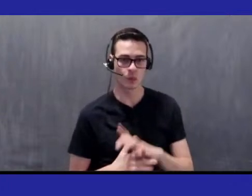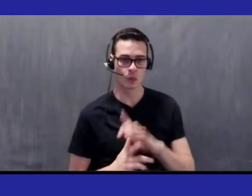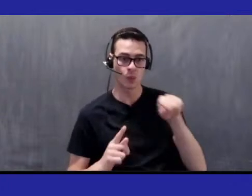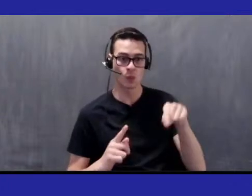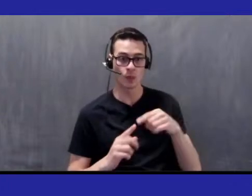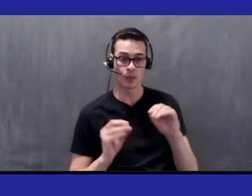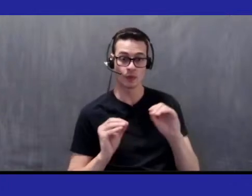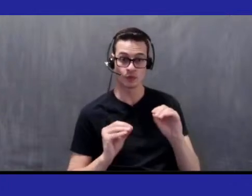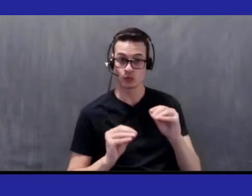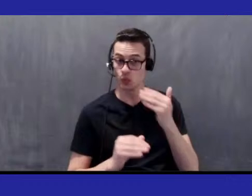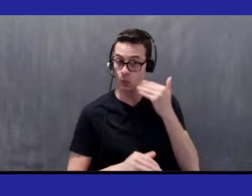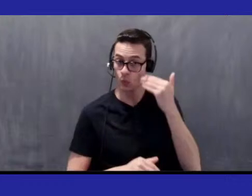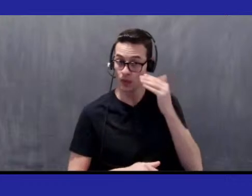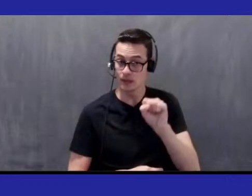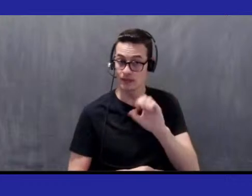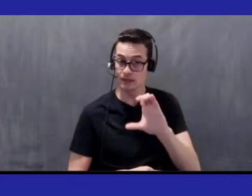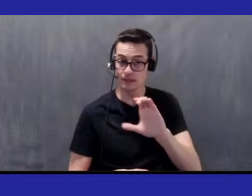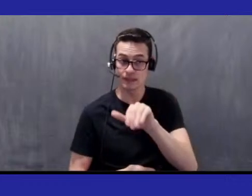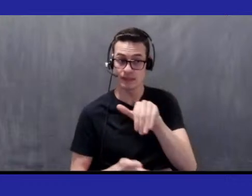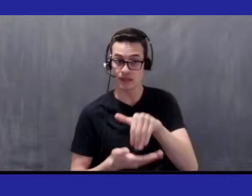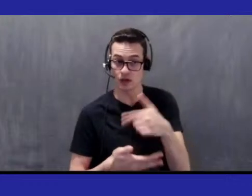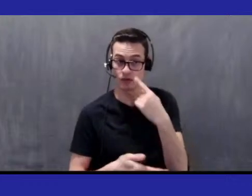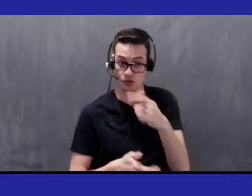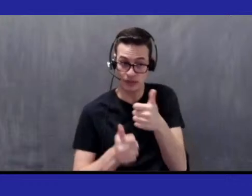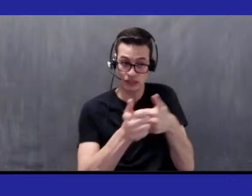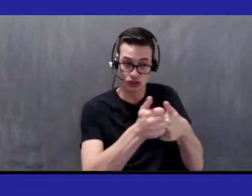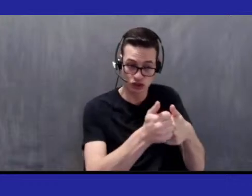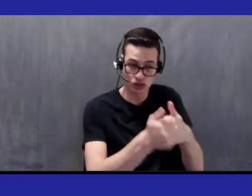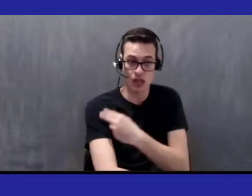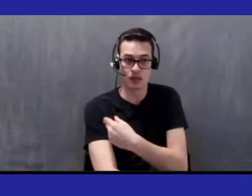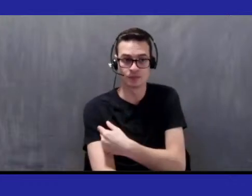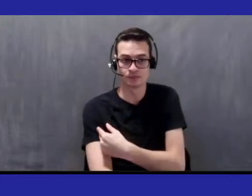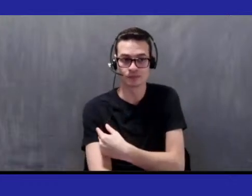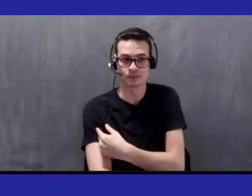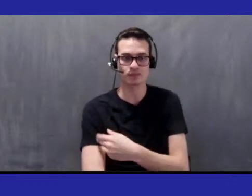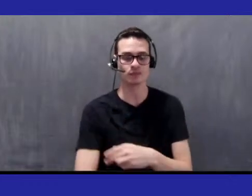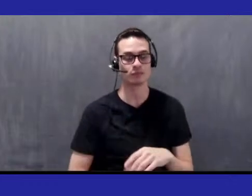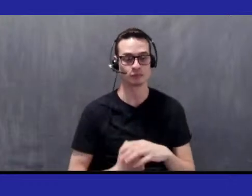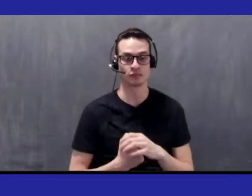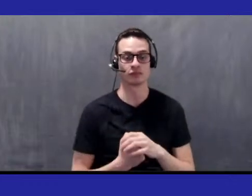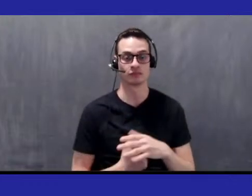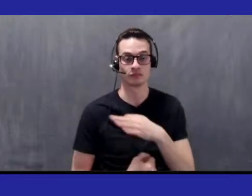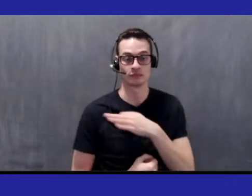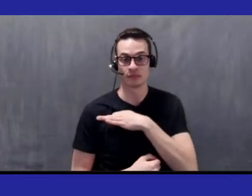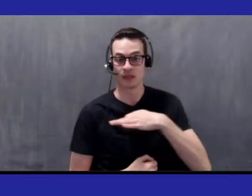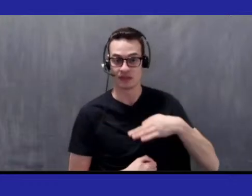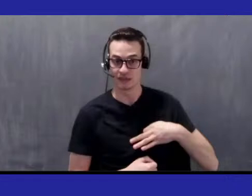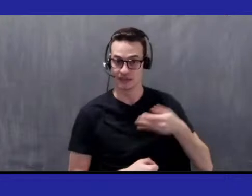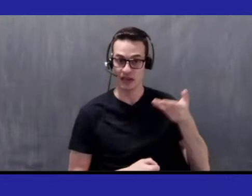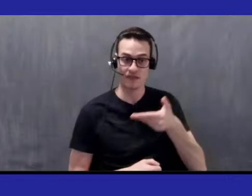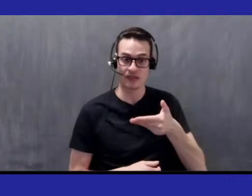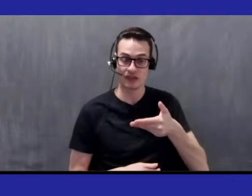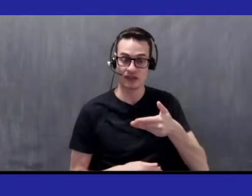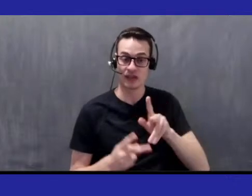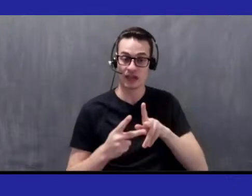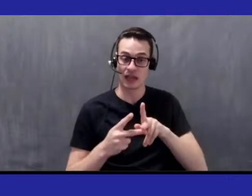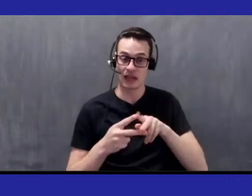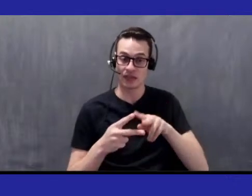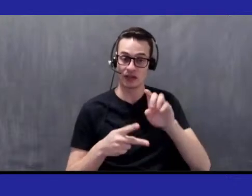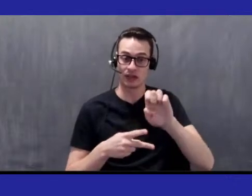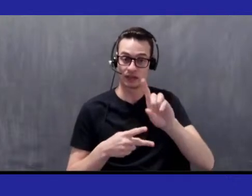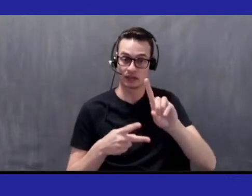center associated with a given facility, those staff on the inpatient side or in the emergency department